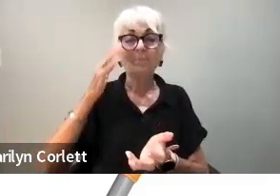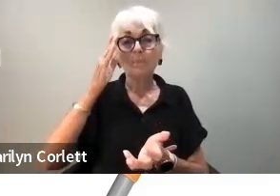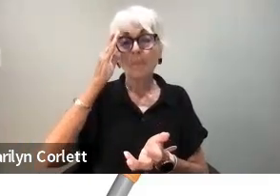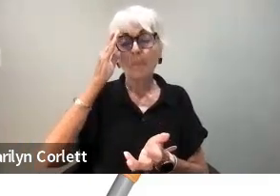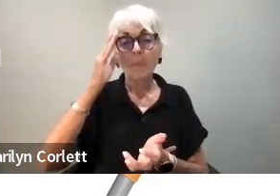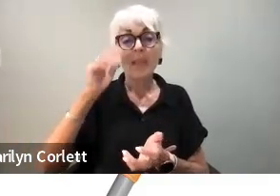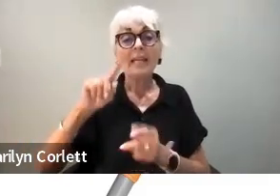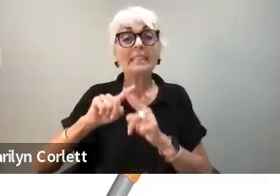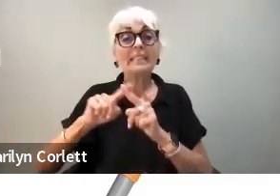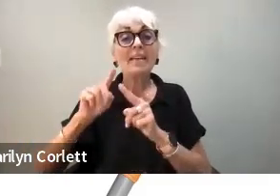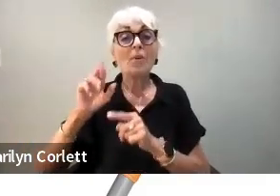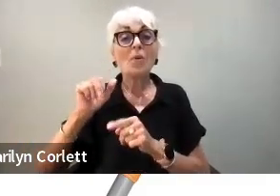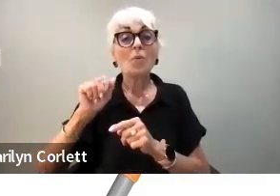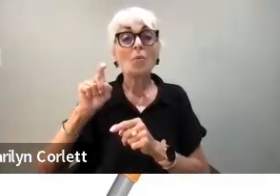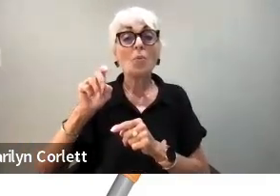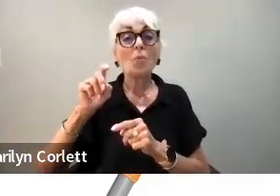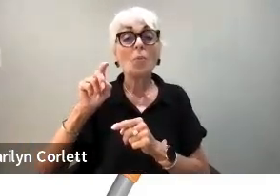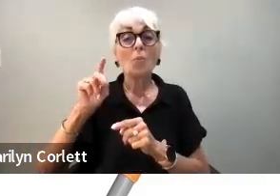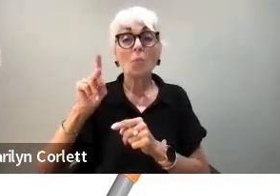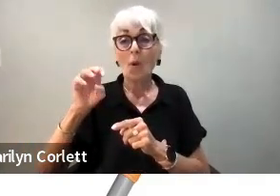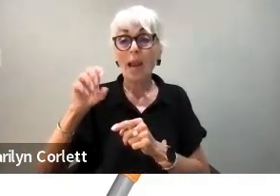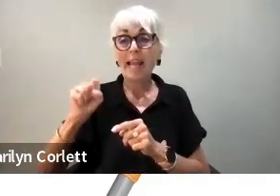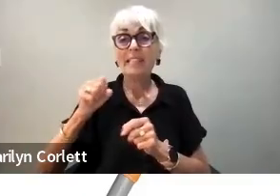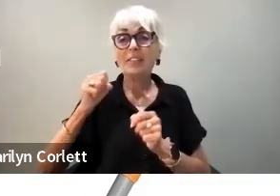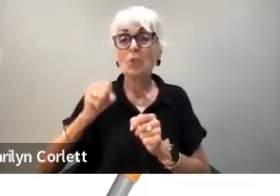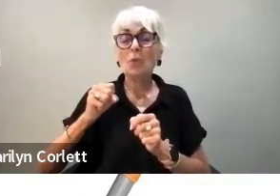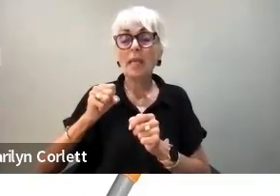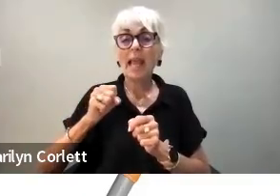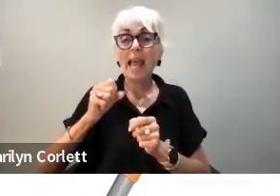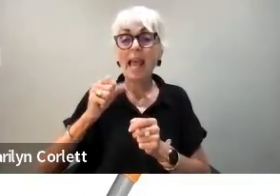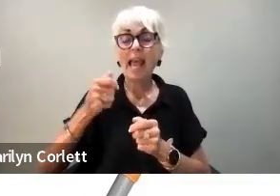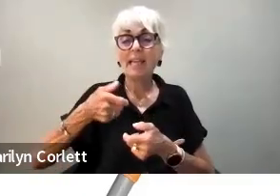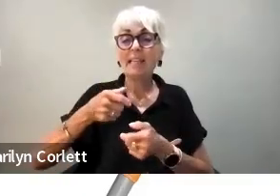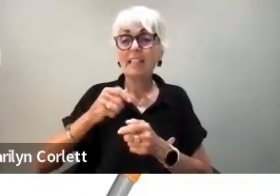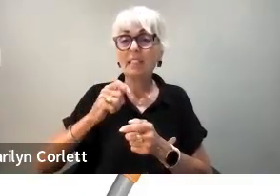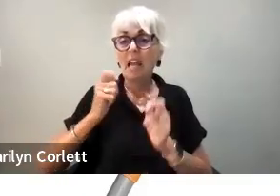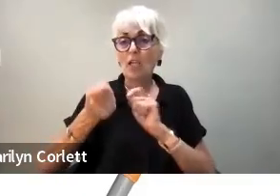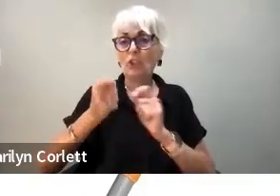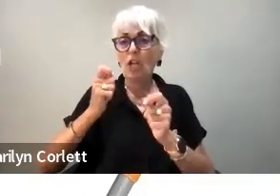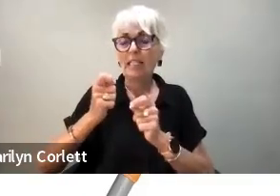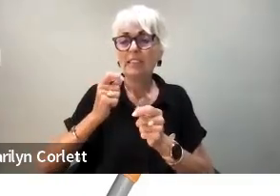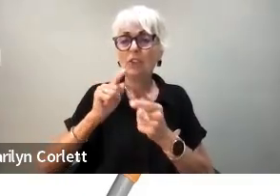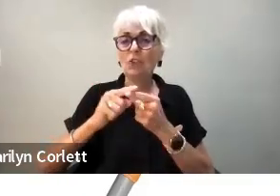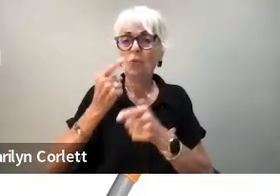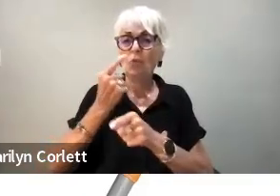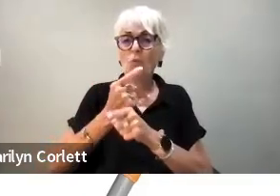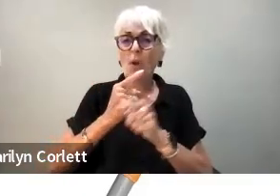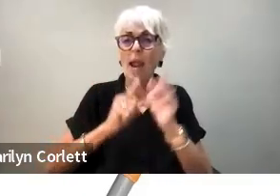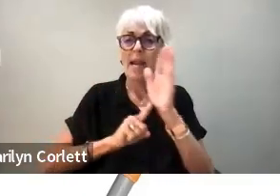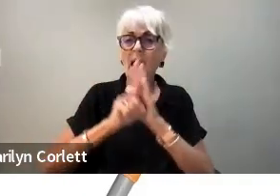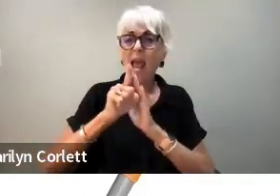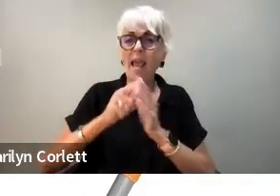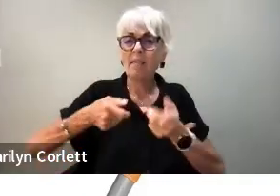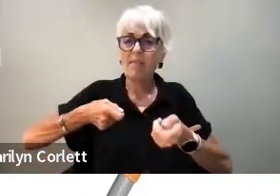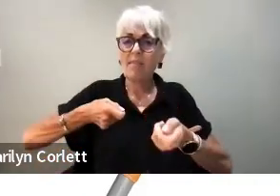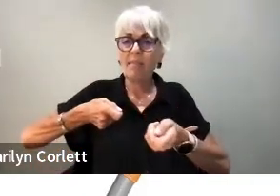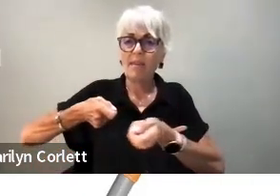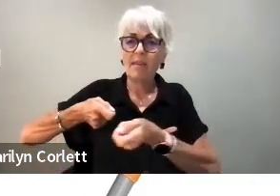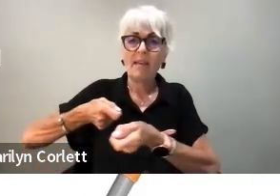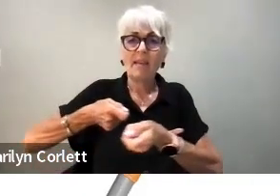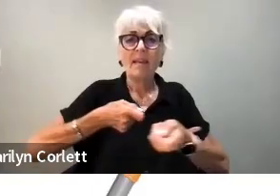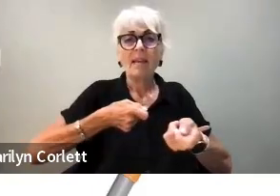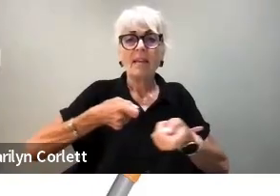are extendable, so you can raise or lower it to the height that you need. And this one's a